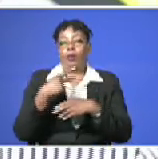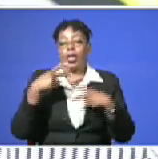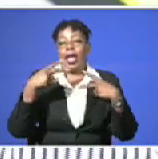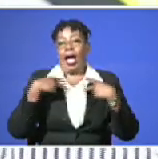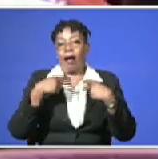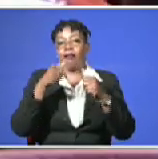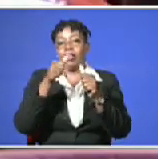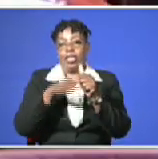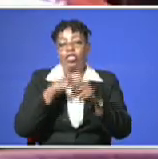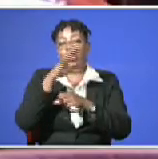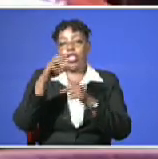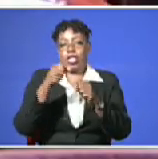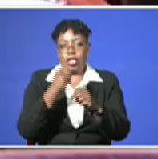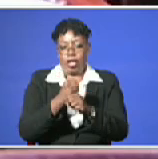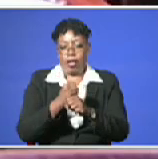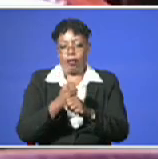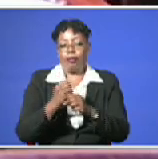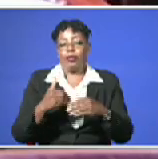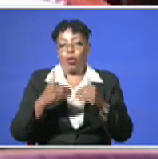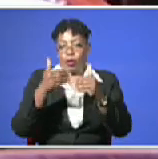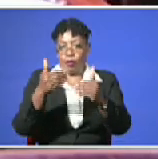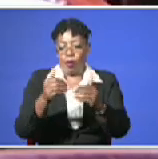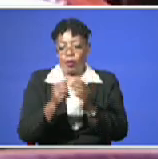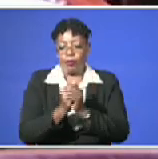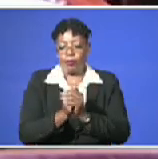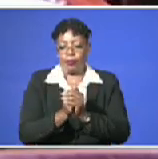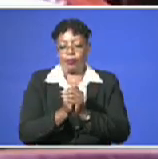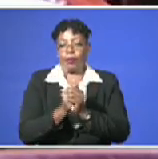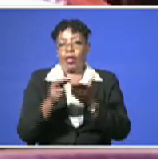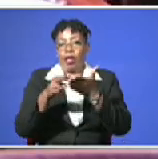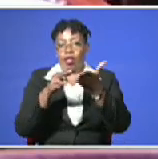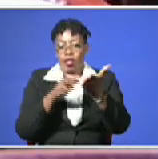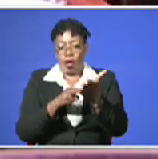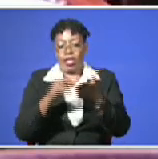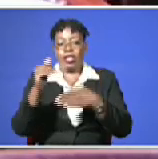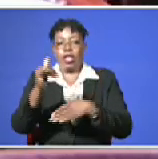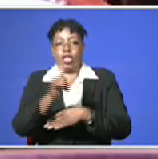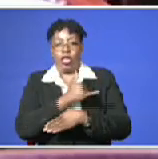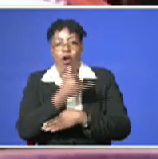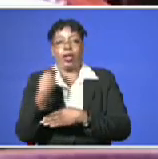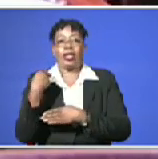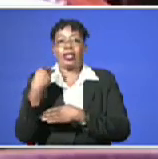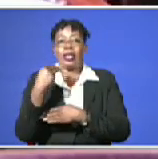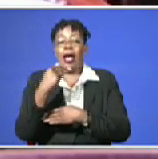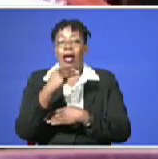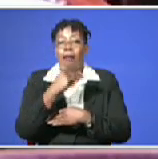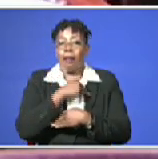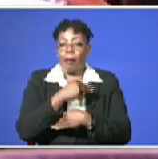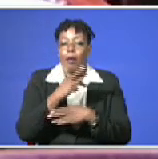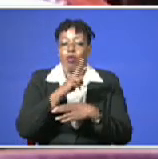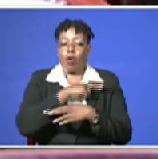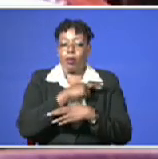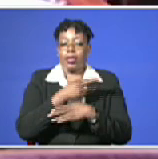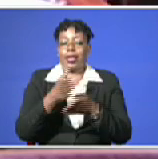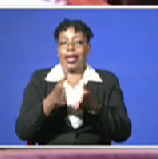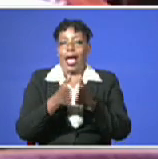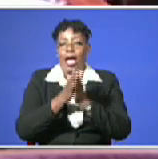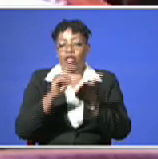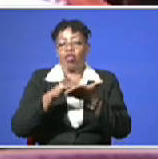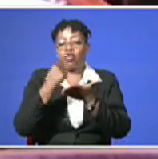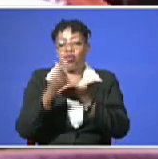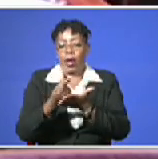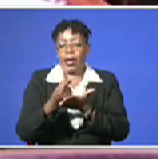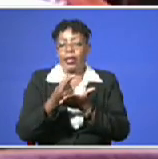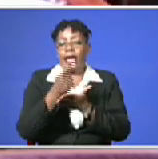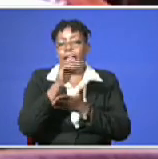year going forward. Just 2 years in office and recorded as the youngest member of parliament, Robinson was also asked to grade his performance